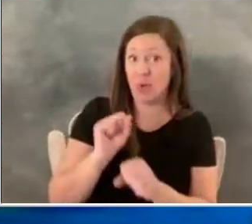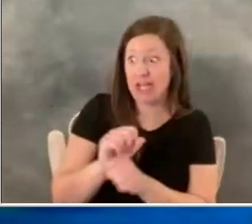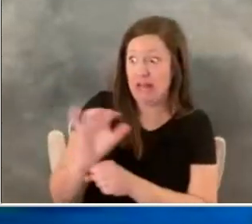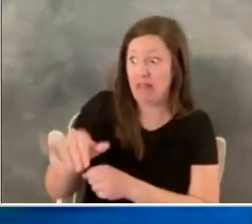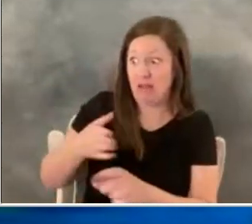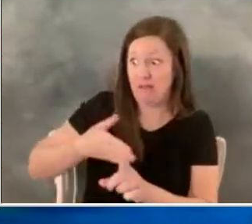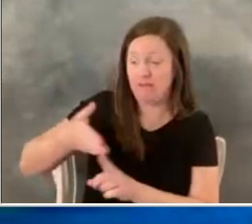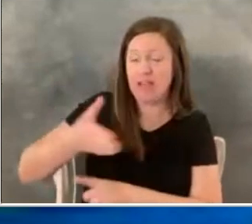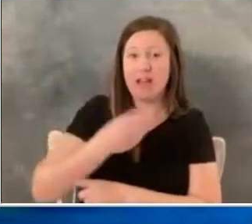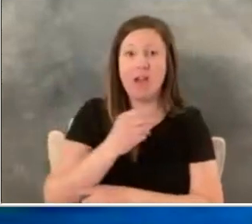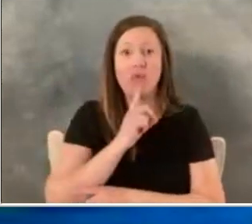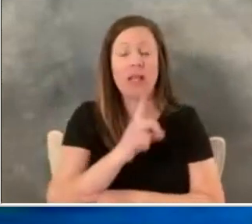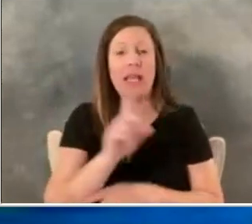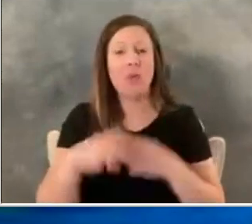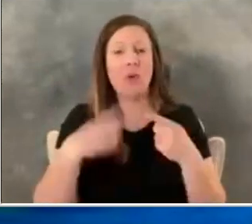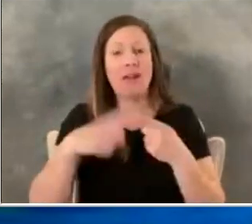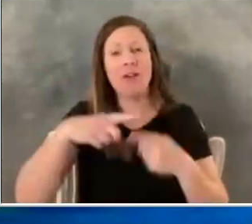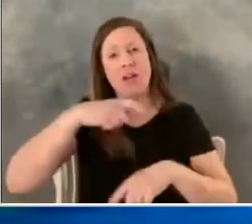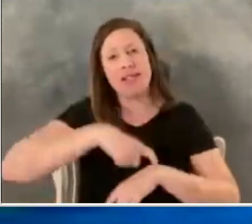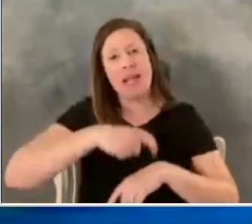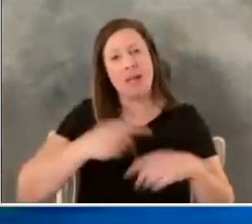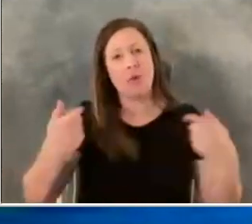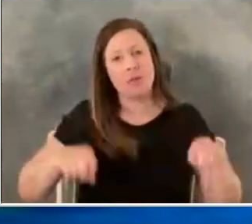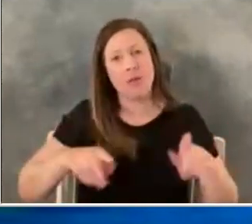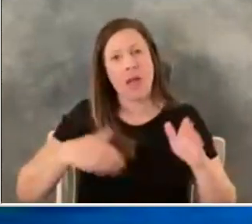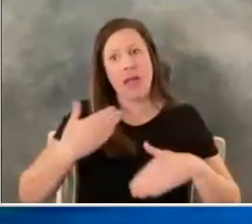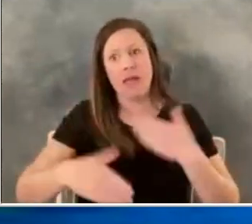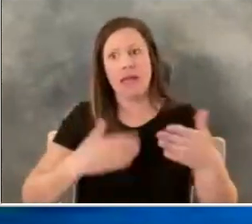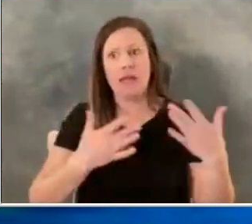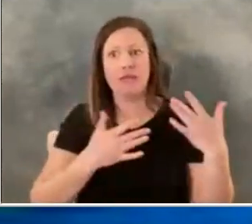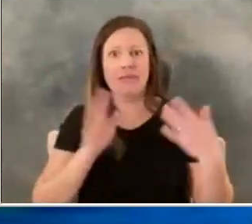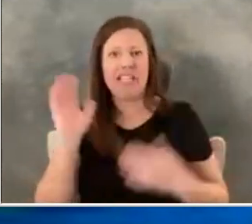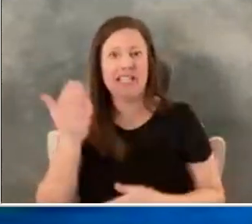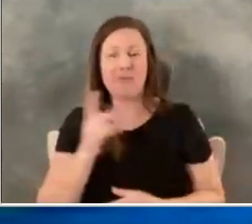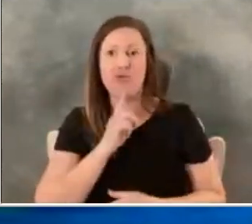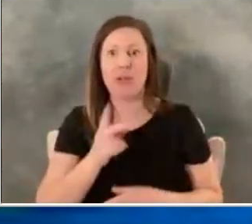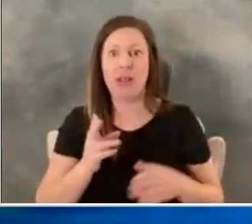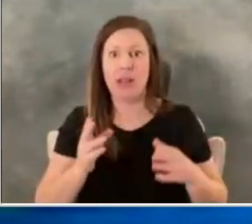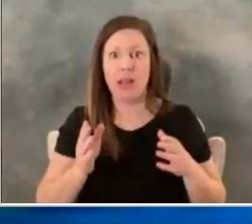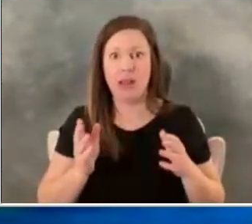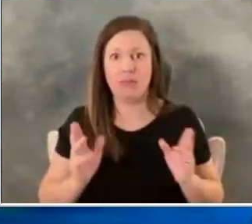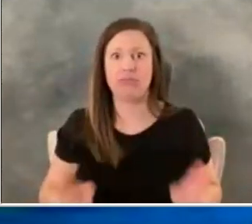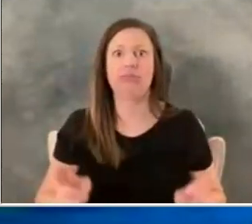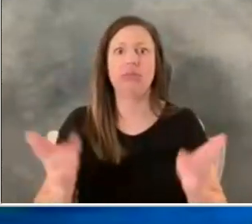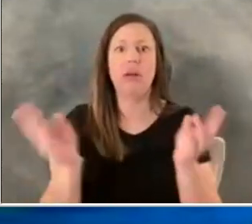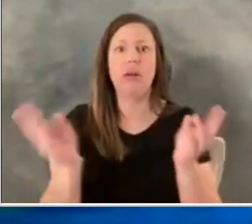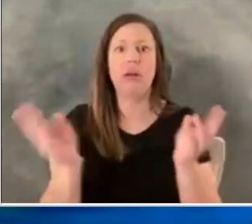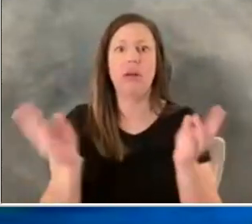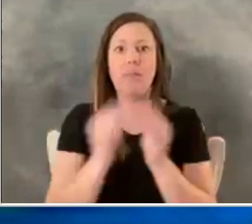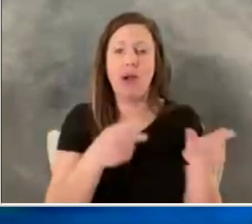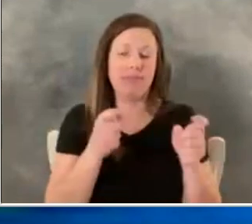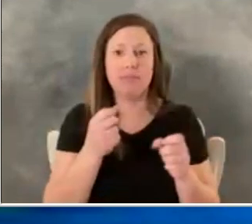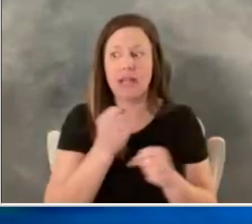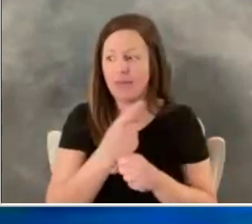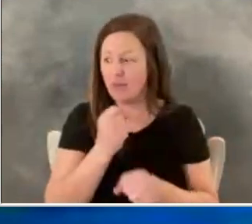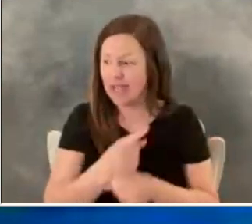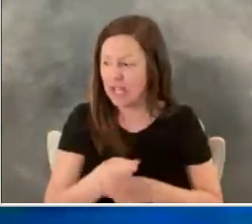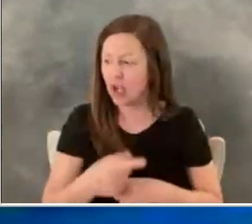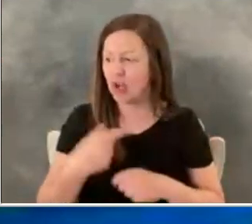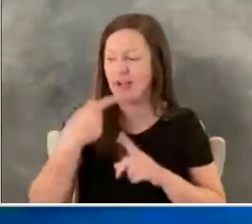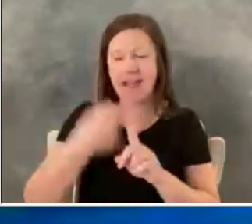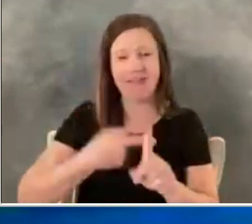And as time goes by, it seems to be accelerating, certainly every year, if not every month. The pace